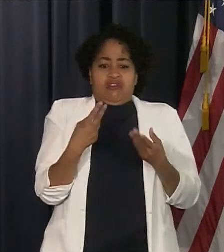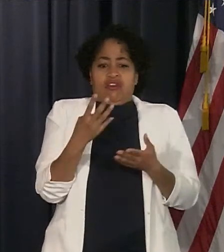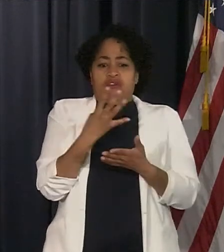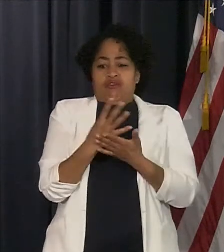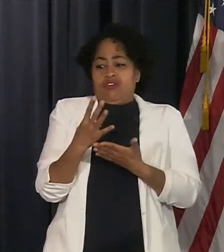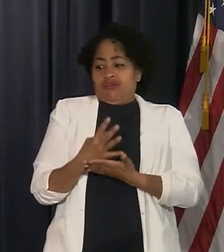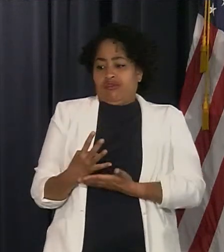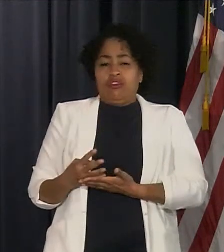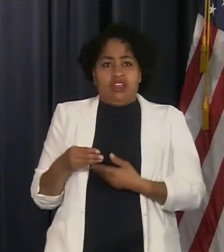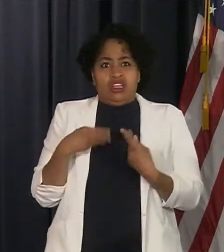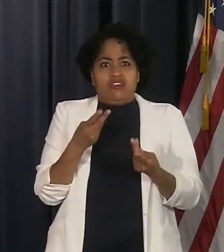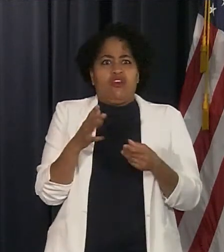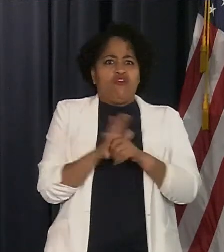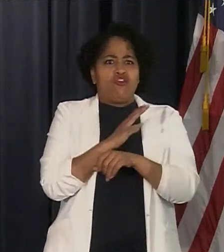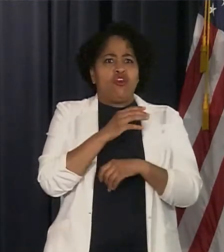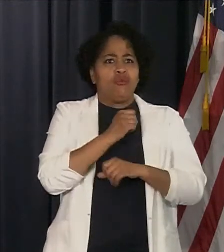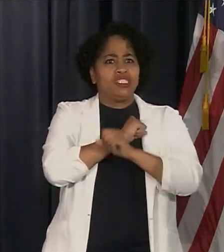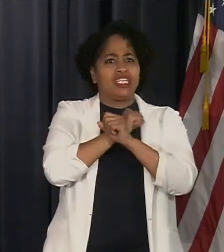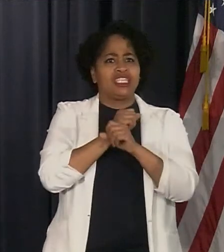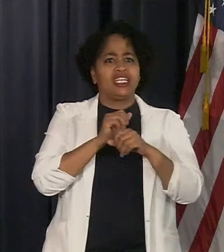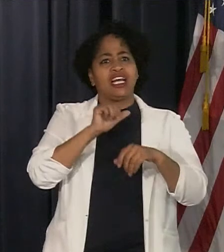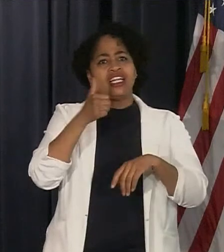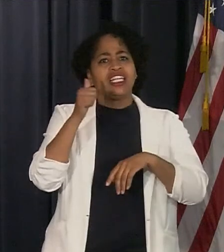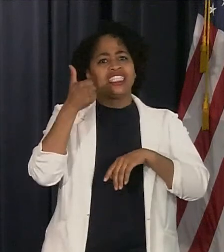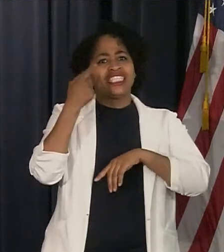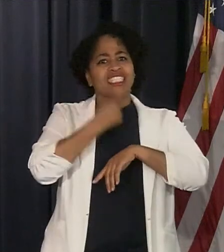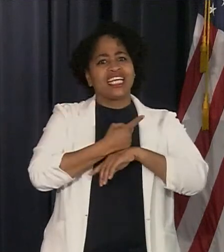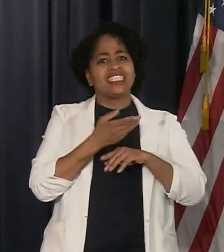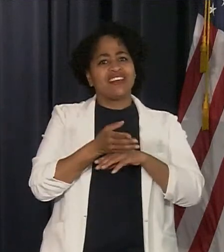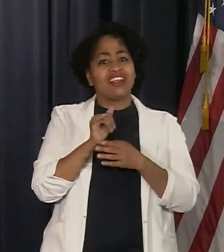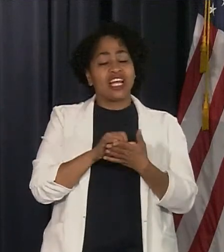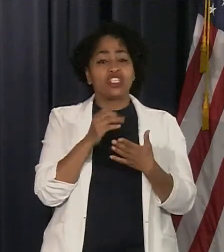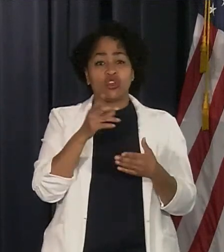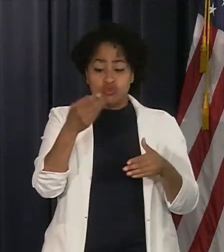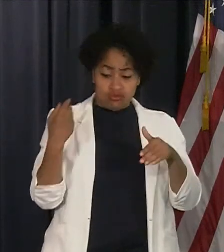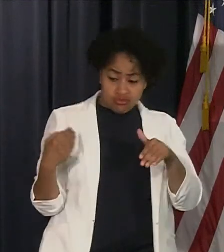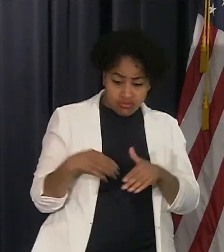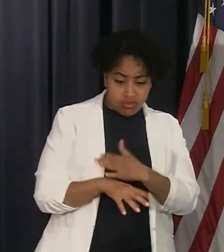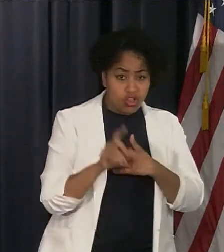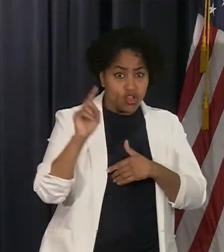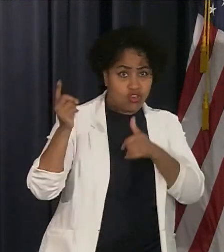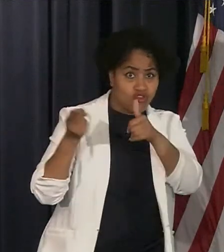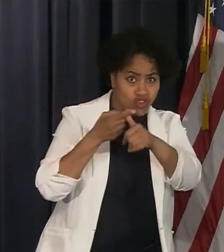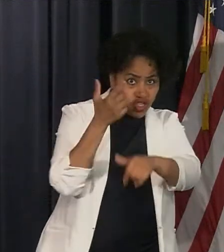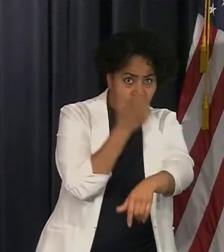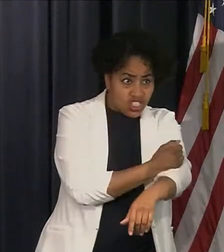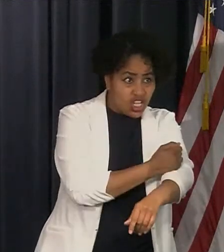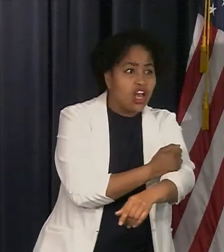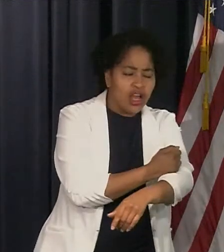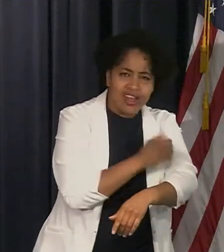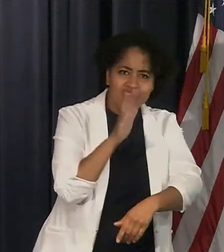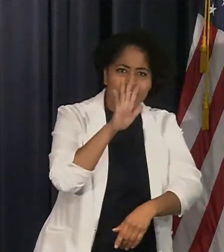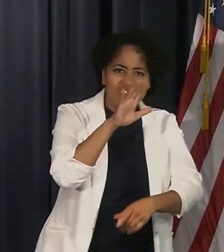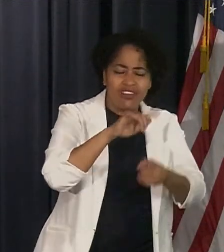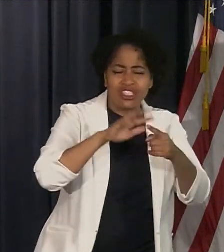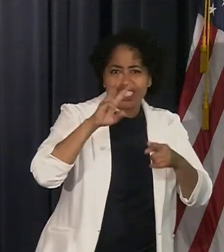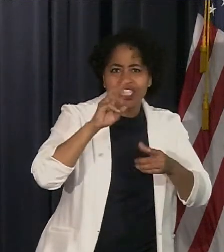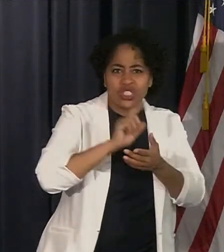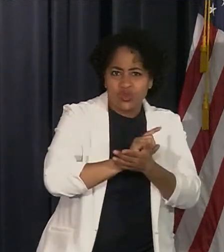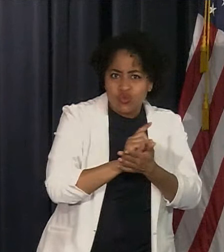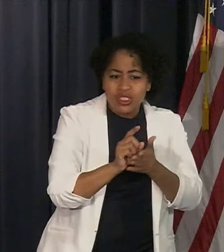full protection another 10 days after that. So from the time you walk in for your first shot, you're 5 to 6